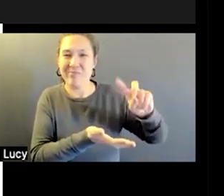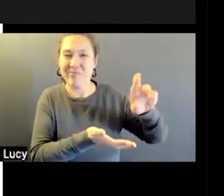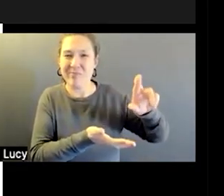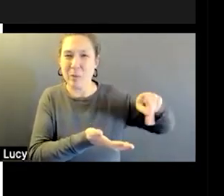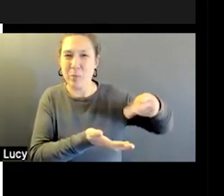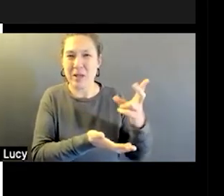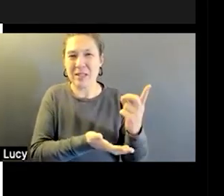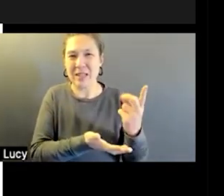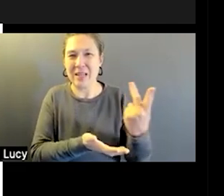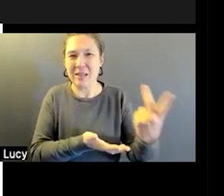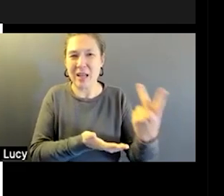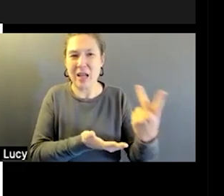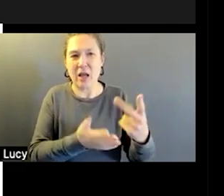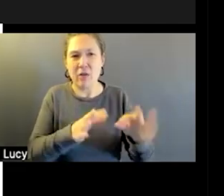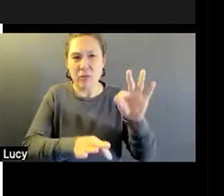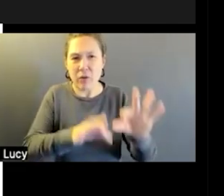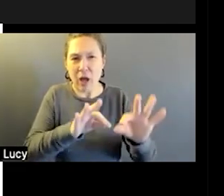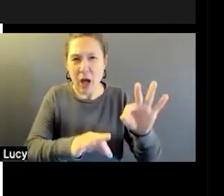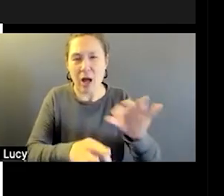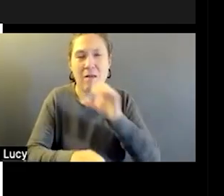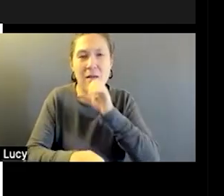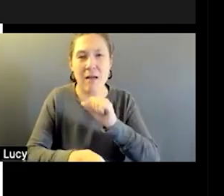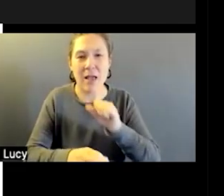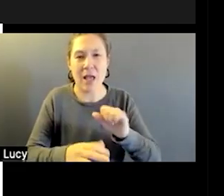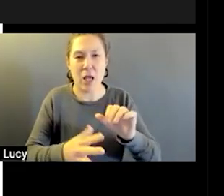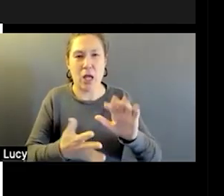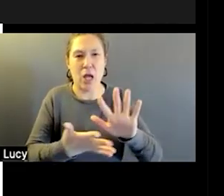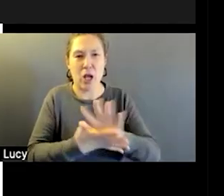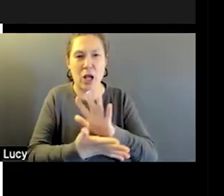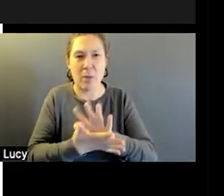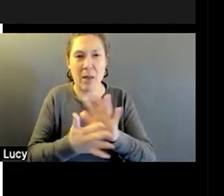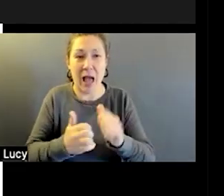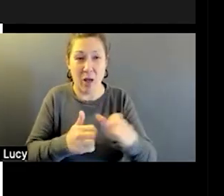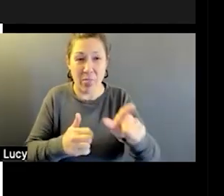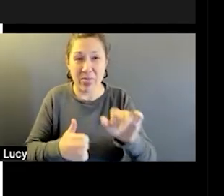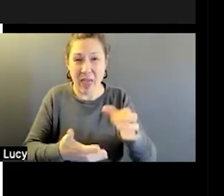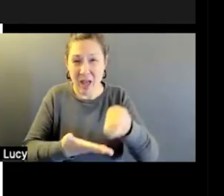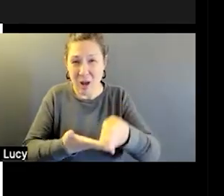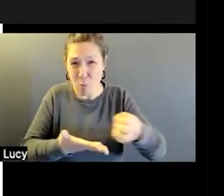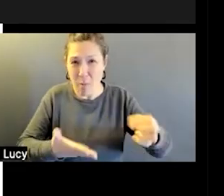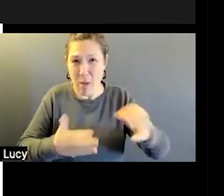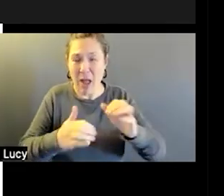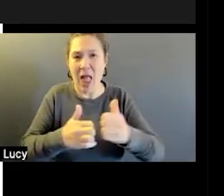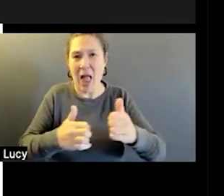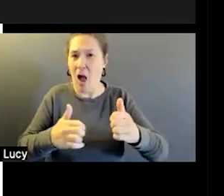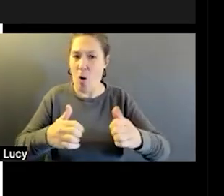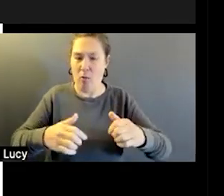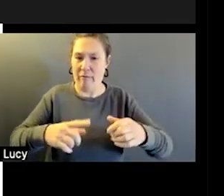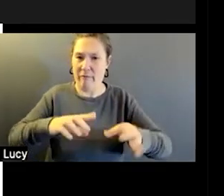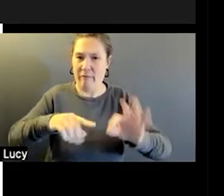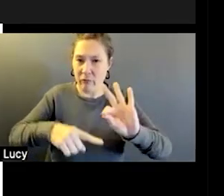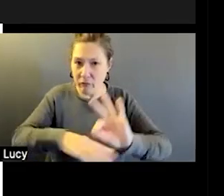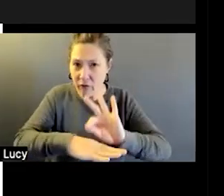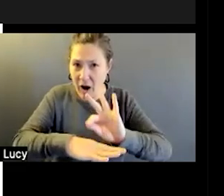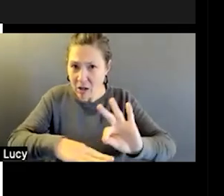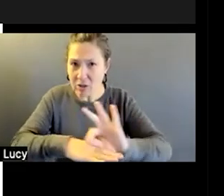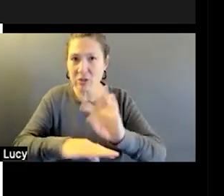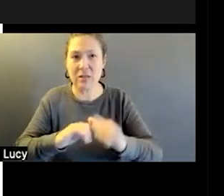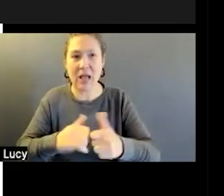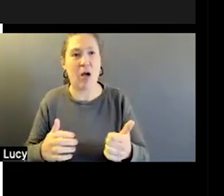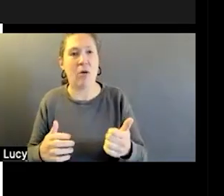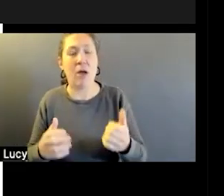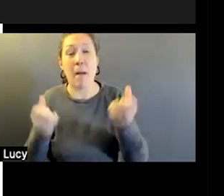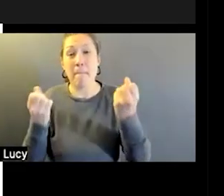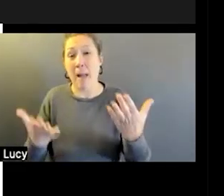through ancient documents the functioning of this device and its influence, because many devices that we use